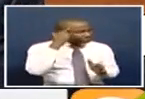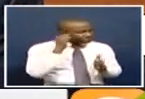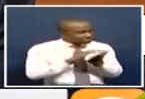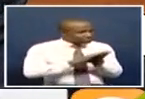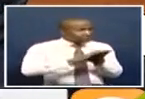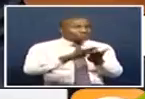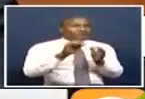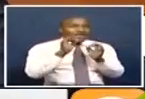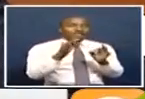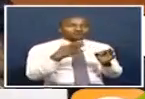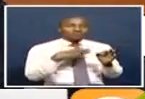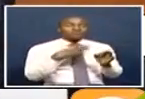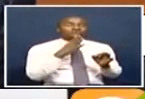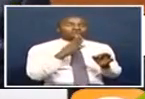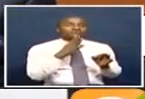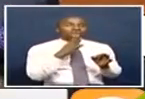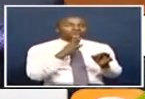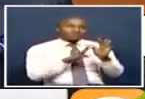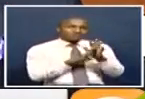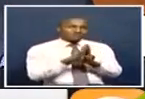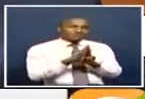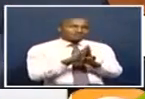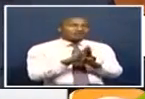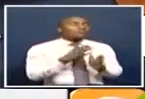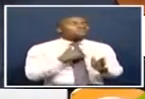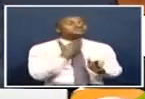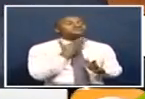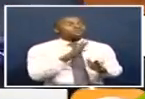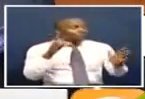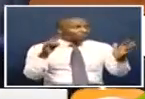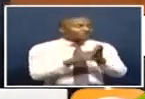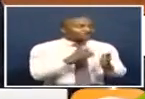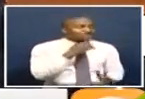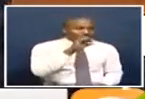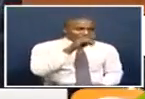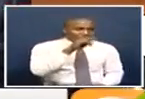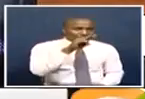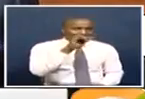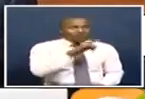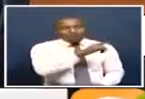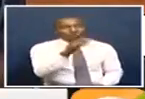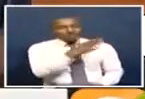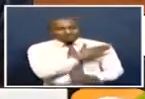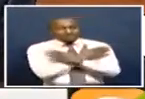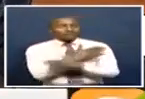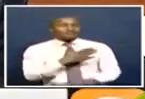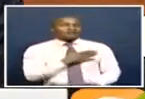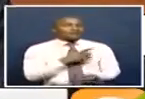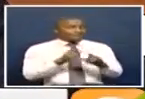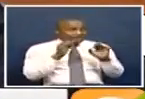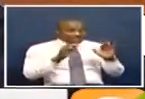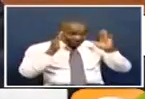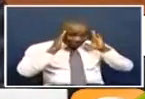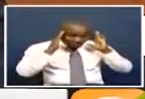if people are talking about development, I don't want to get committed that I'm supporting Oparanya or Kalwale. They are all my friends. But if people are